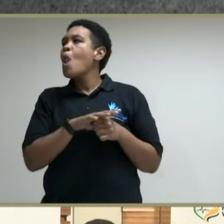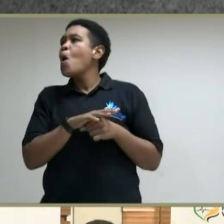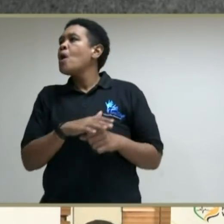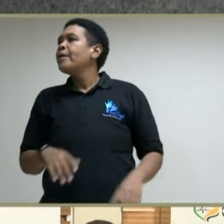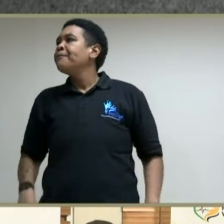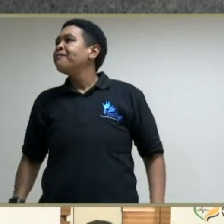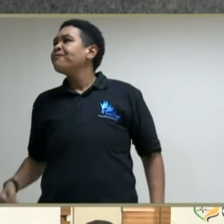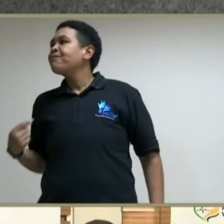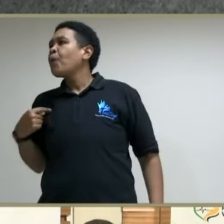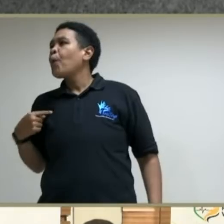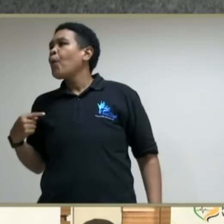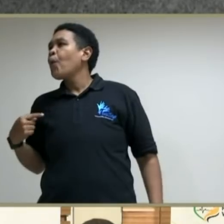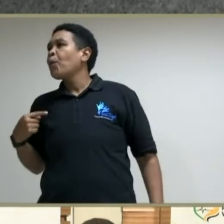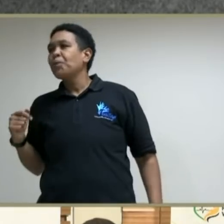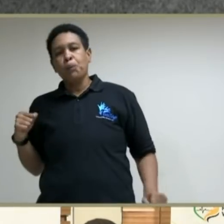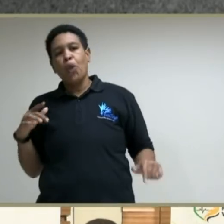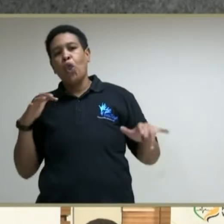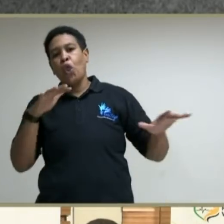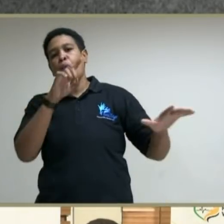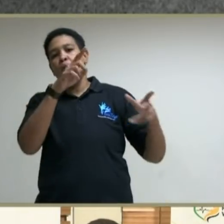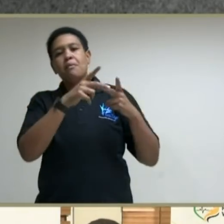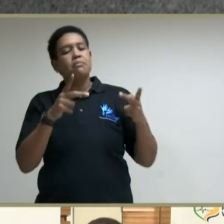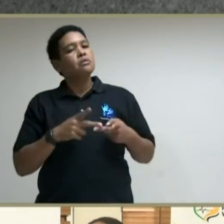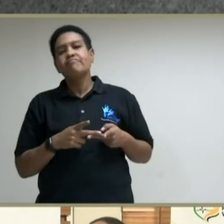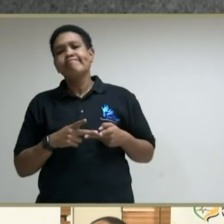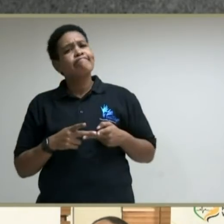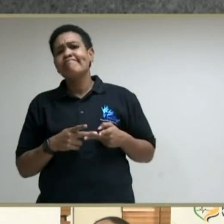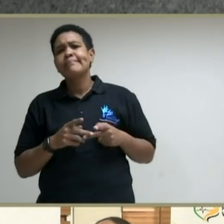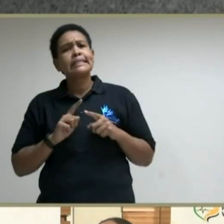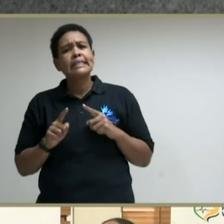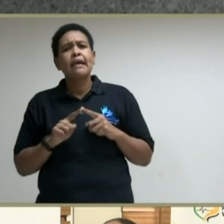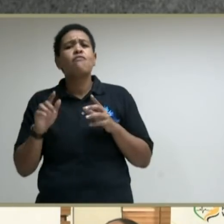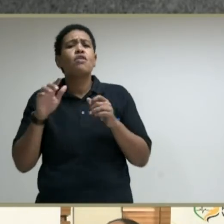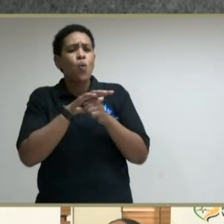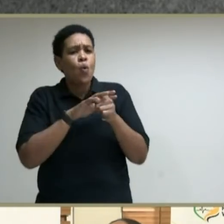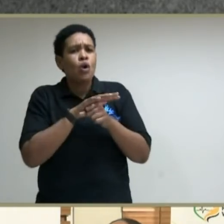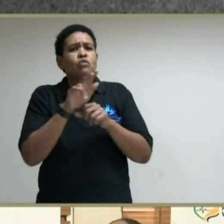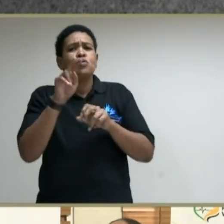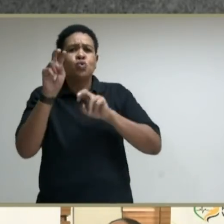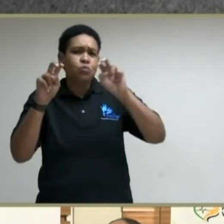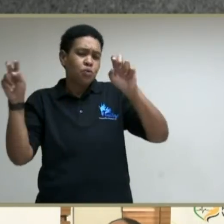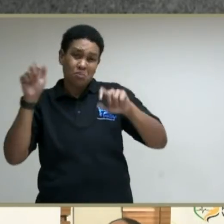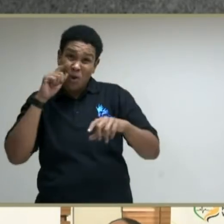Jamaicans, to the public, to not just get the vaccines,